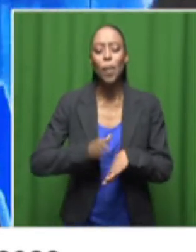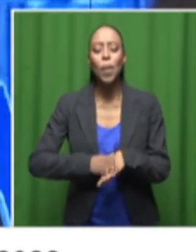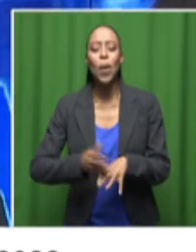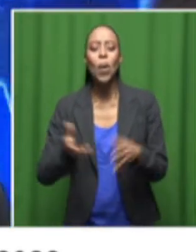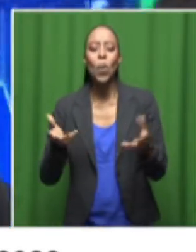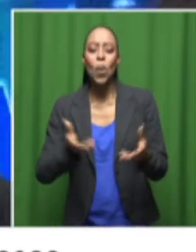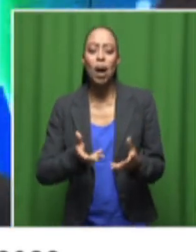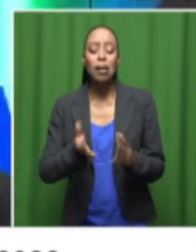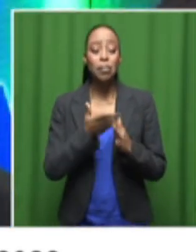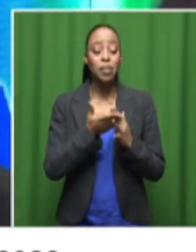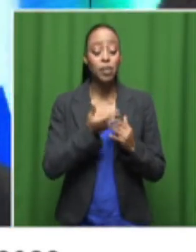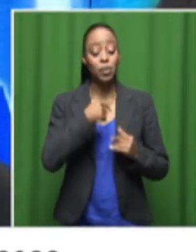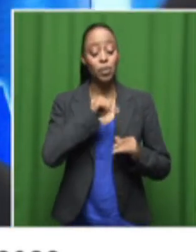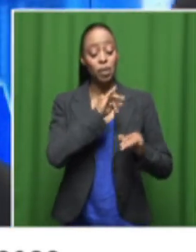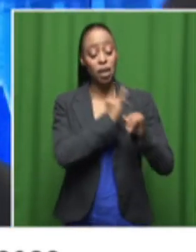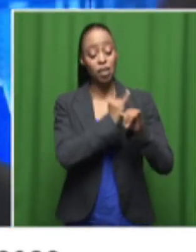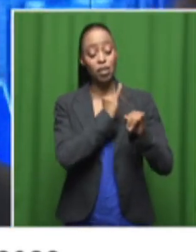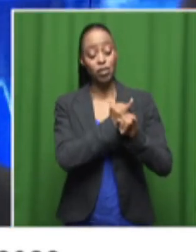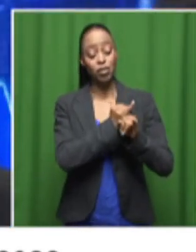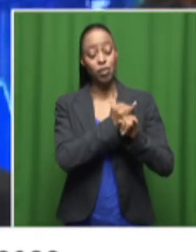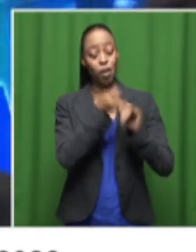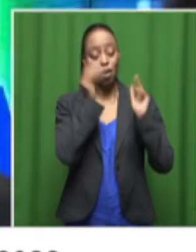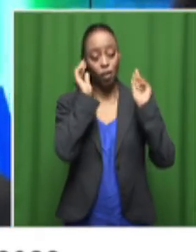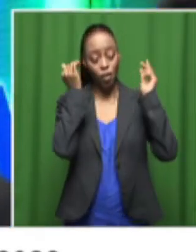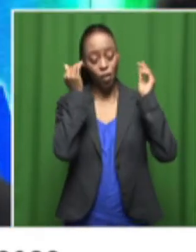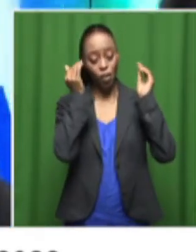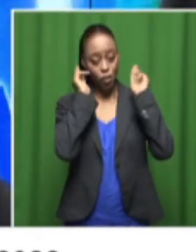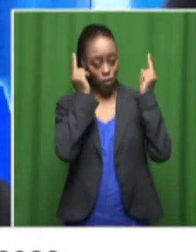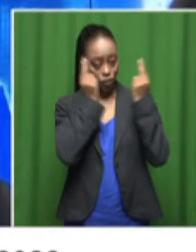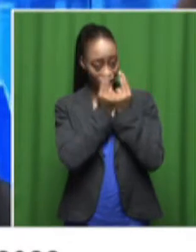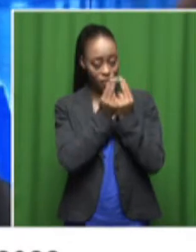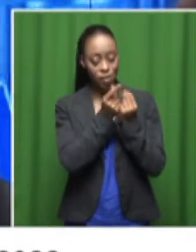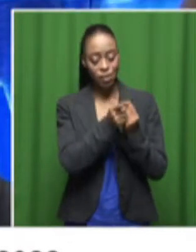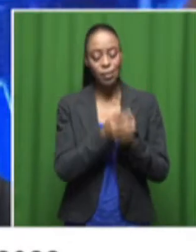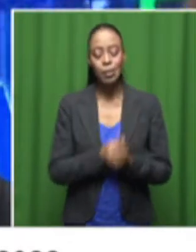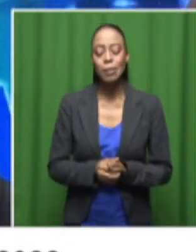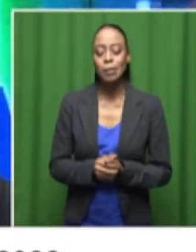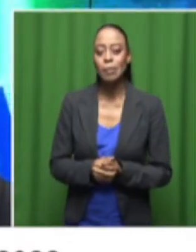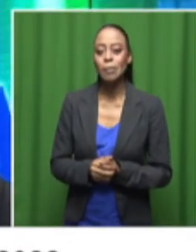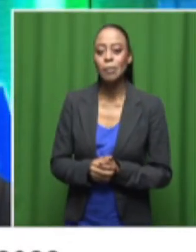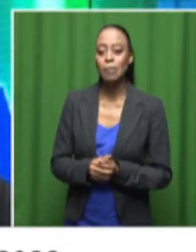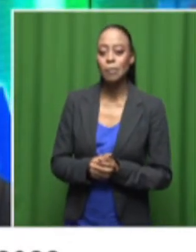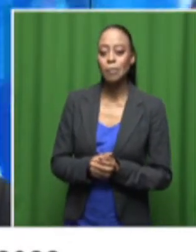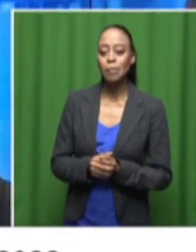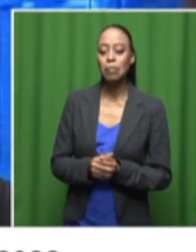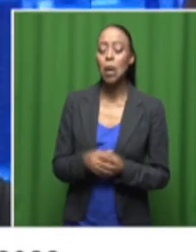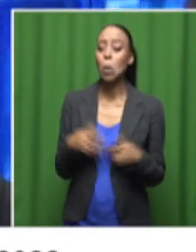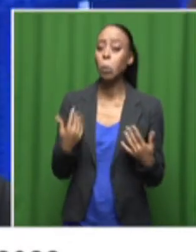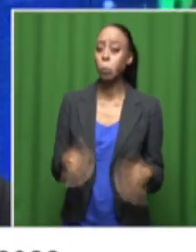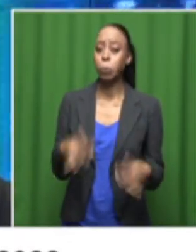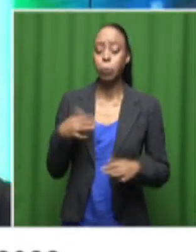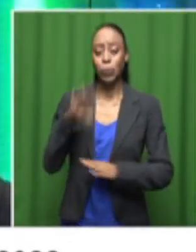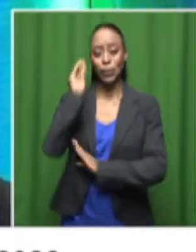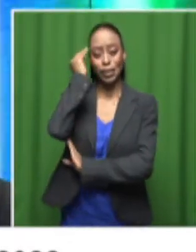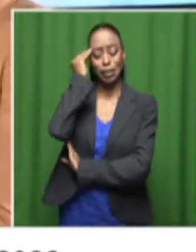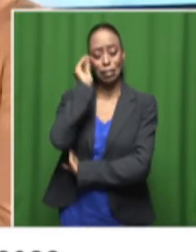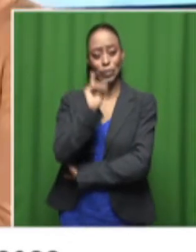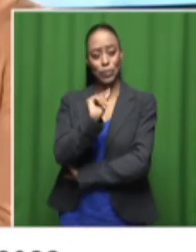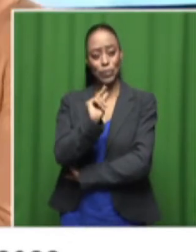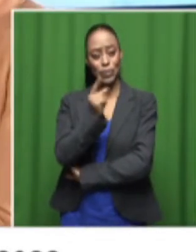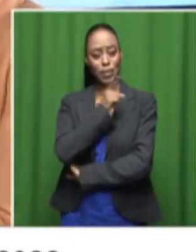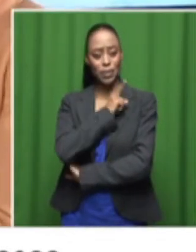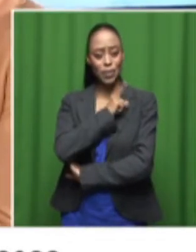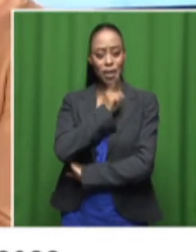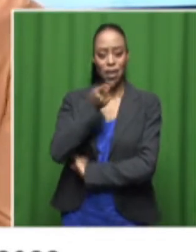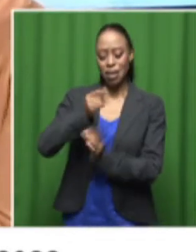possible cooperation between our institutions of higher learning. And it's a very interesting, right, this idea of